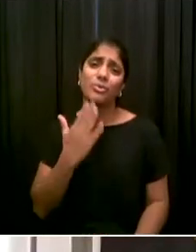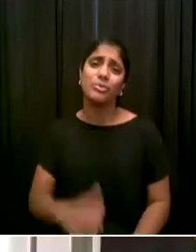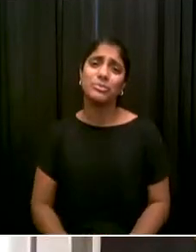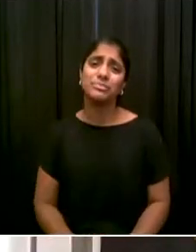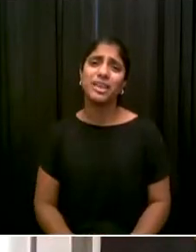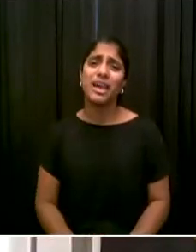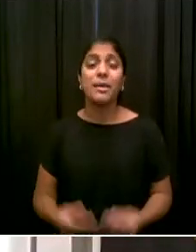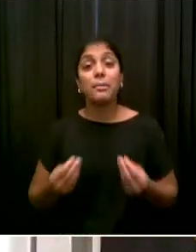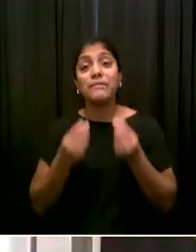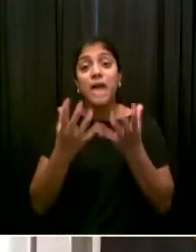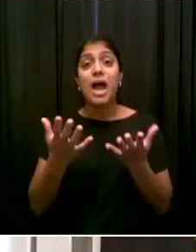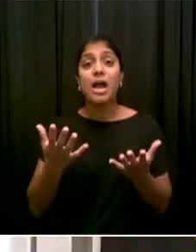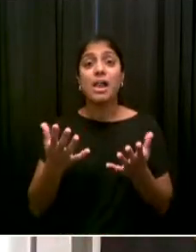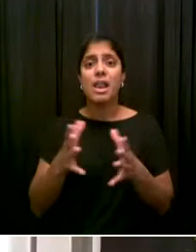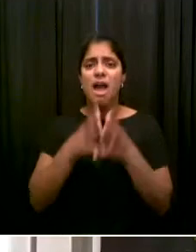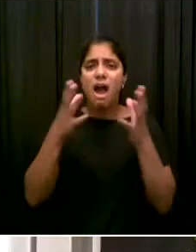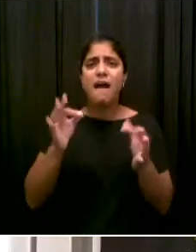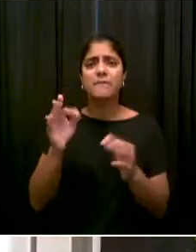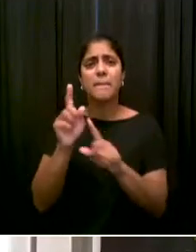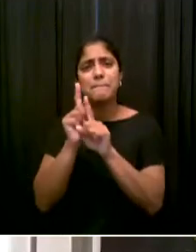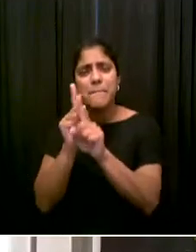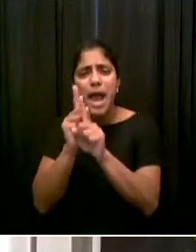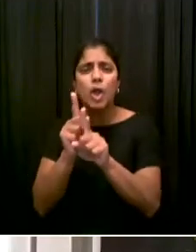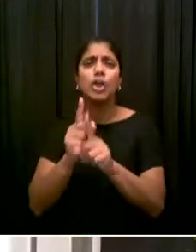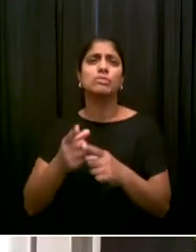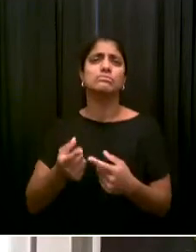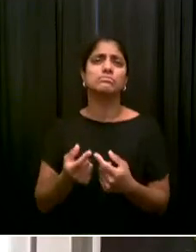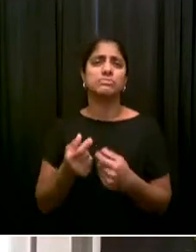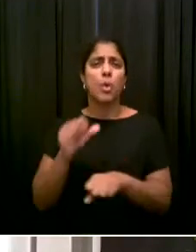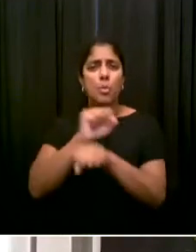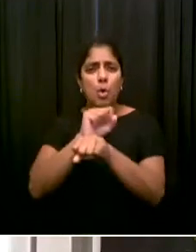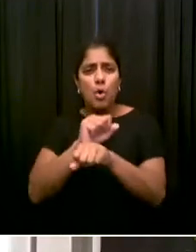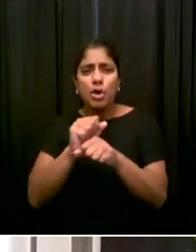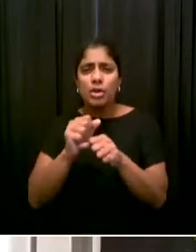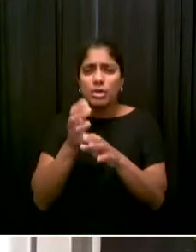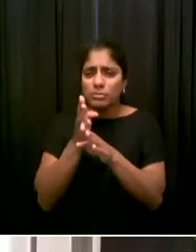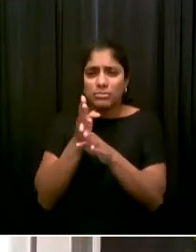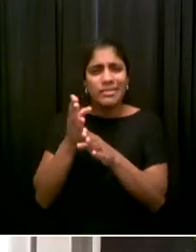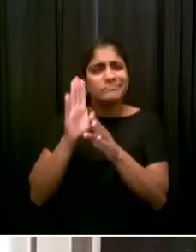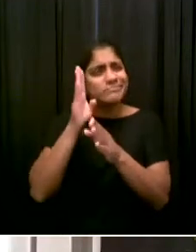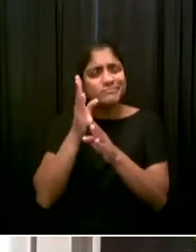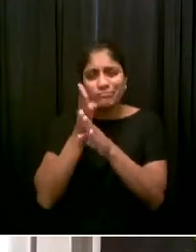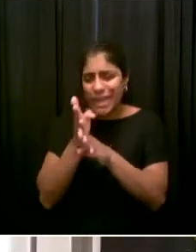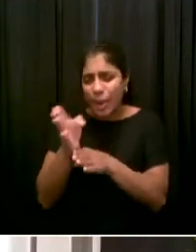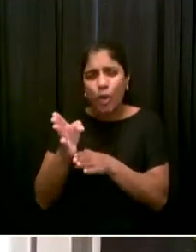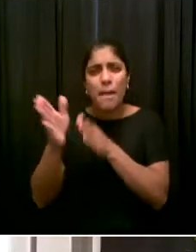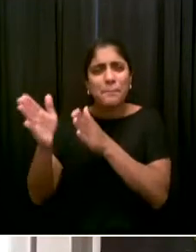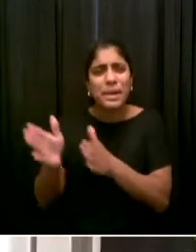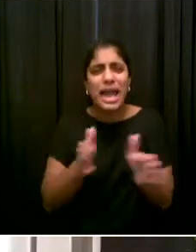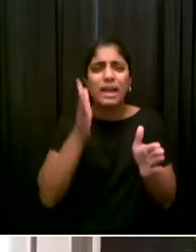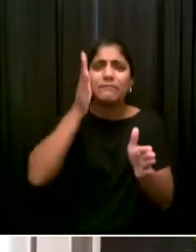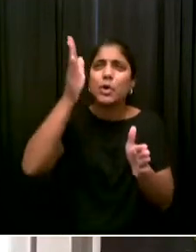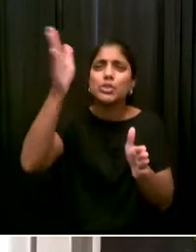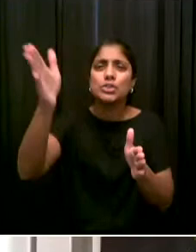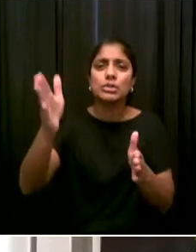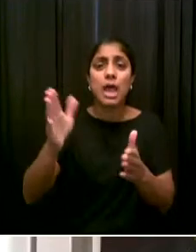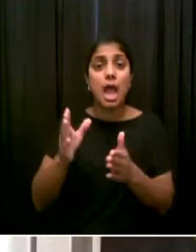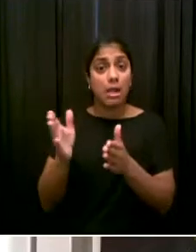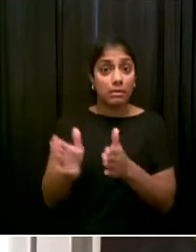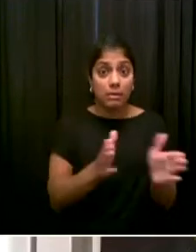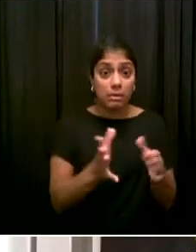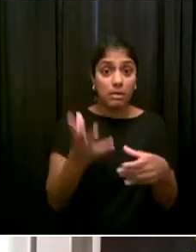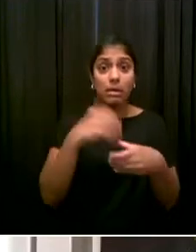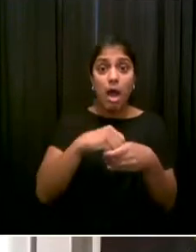initiatives, and expanding the role of our NYPD YCOs, our youth coordination officers in our